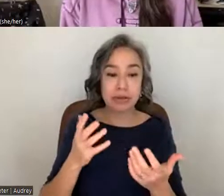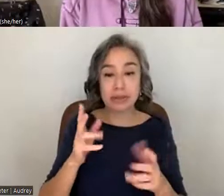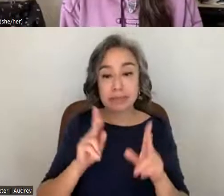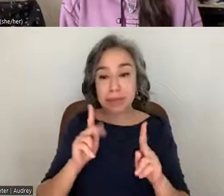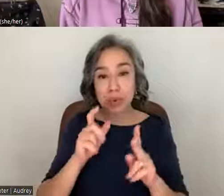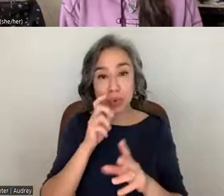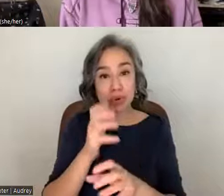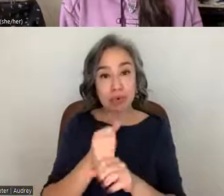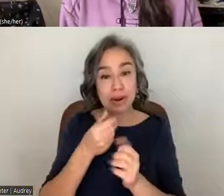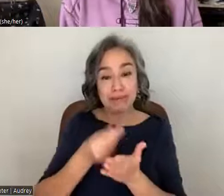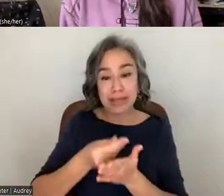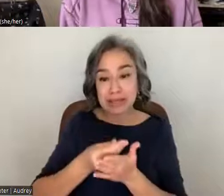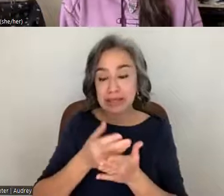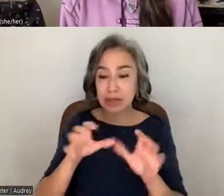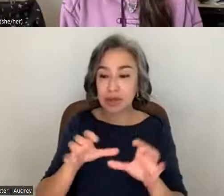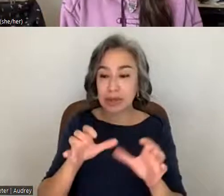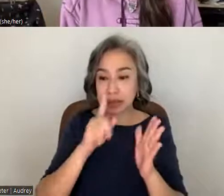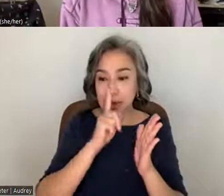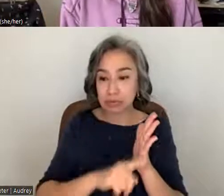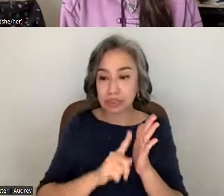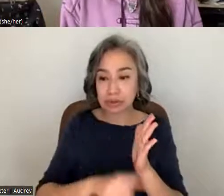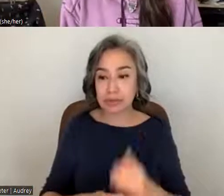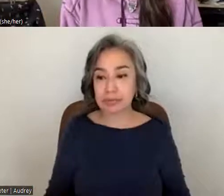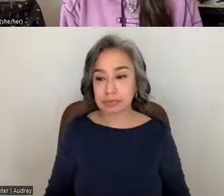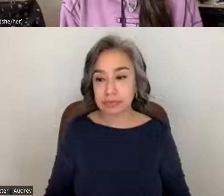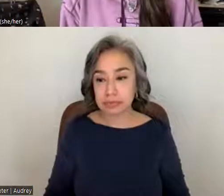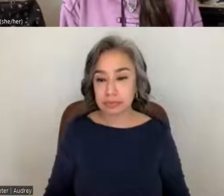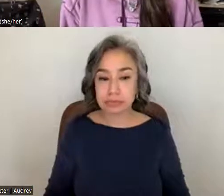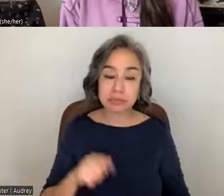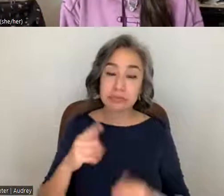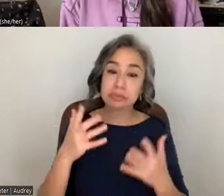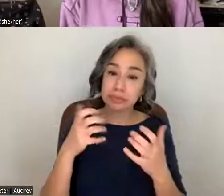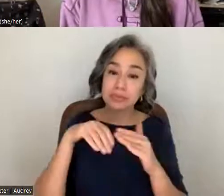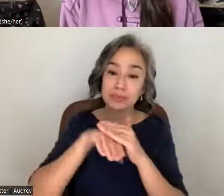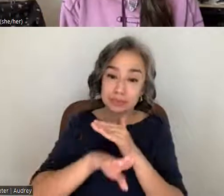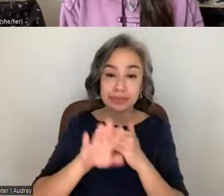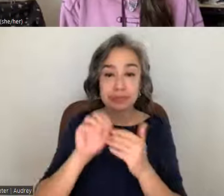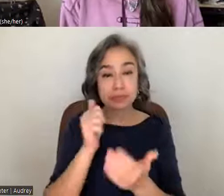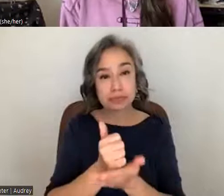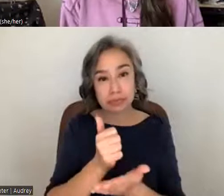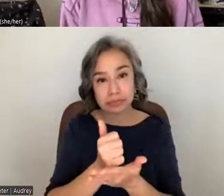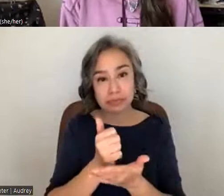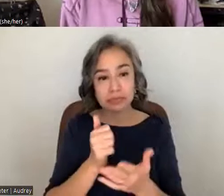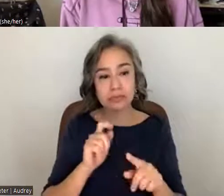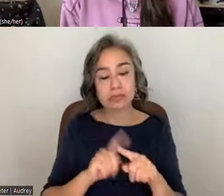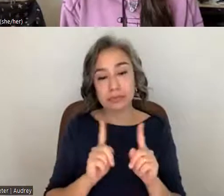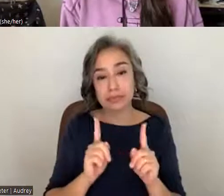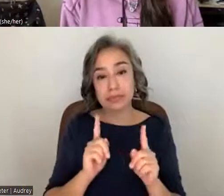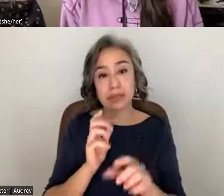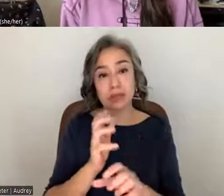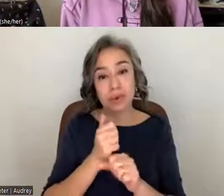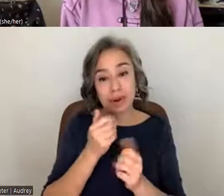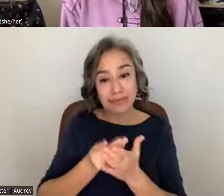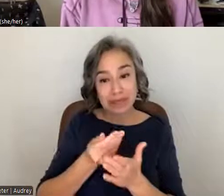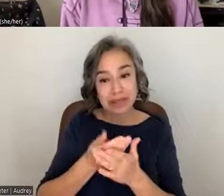the funding and they're doing the research, they want to come in and they want to help, but they acquire the funding and they're